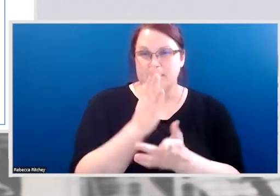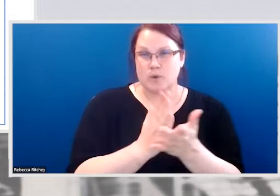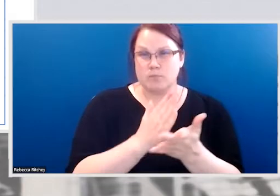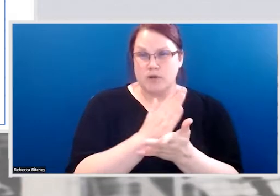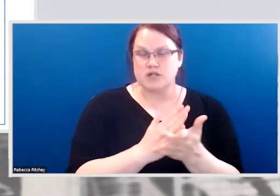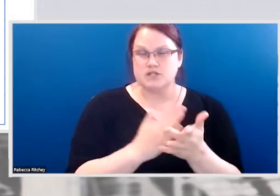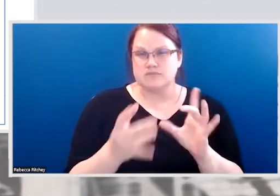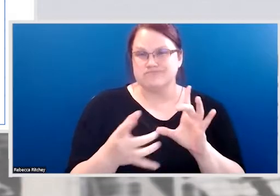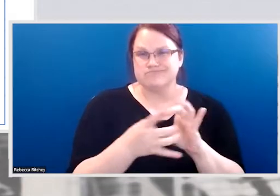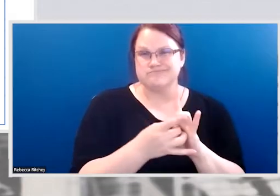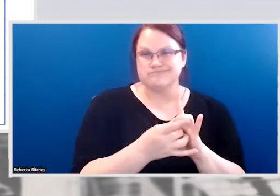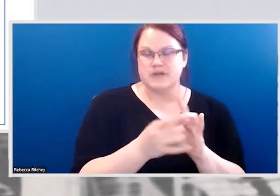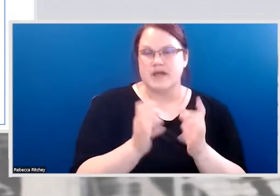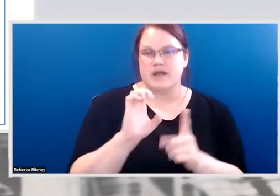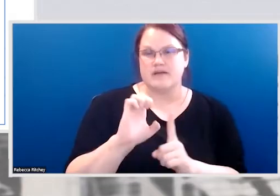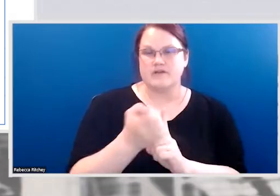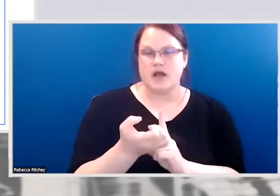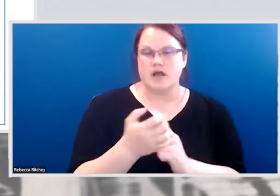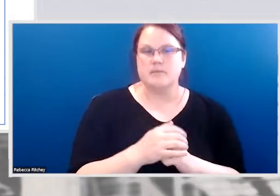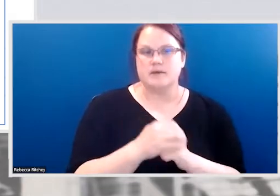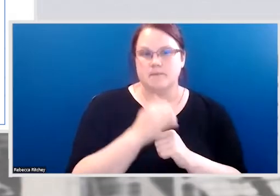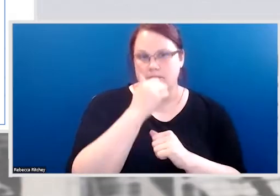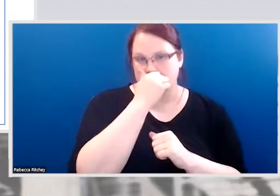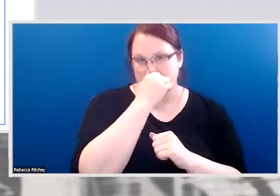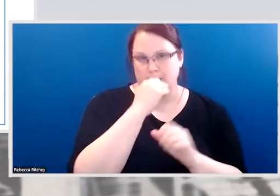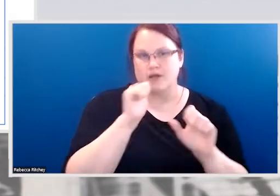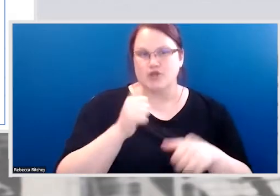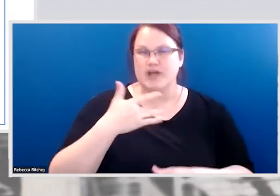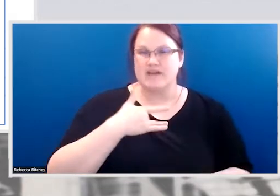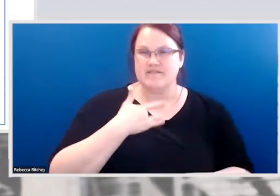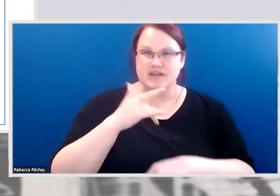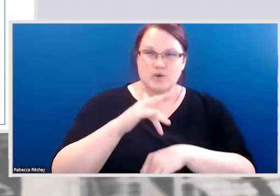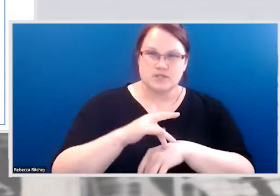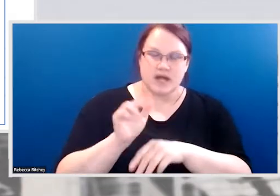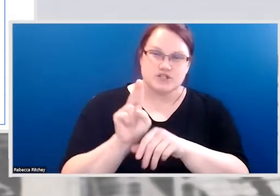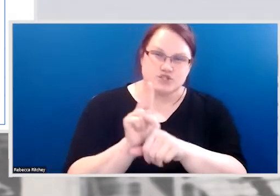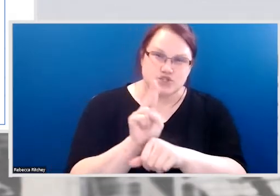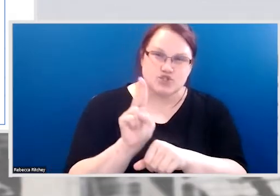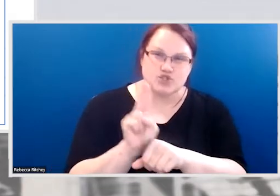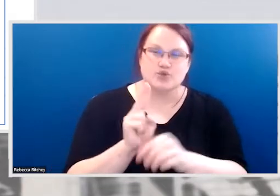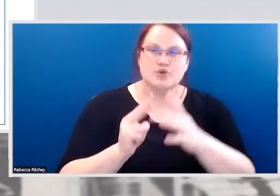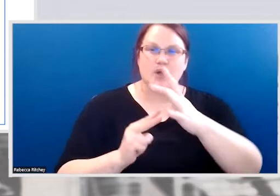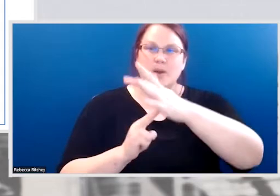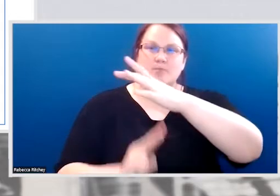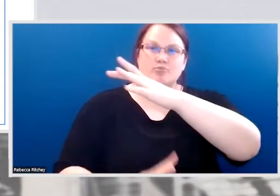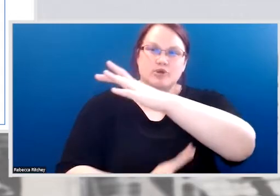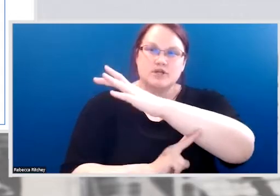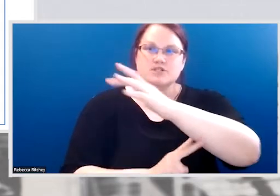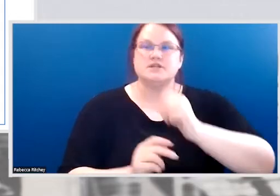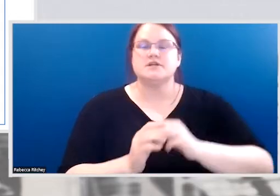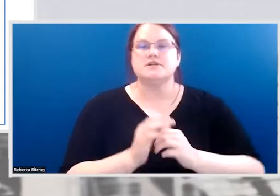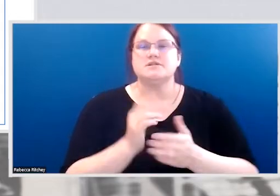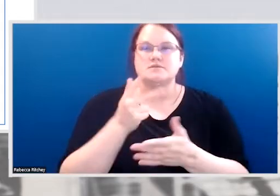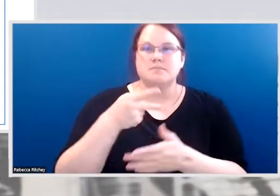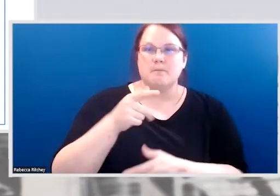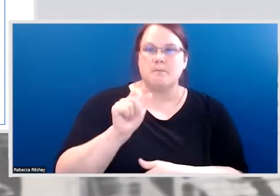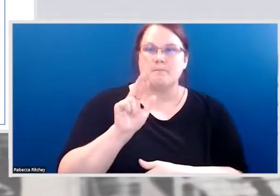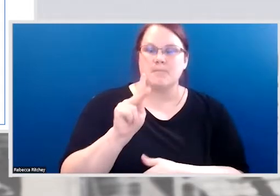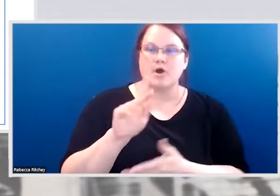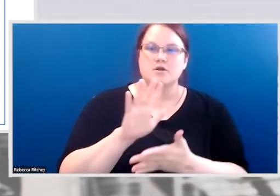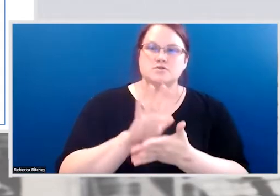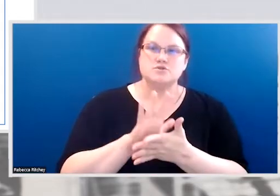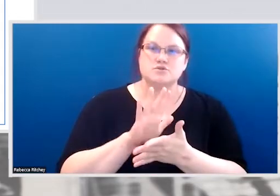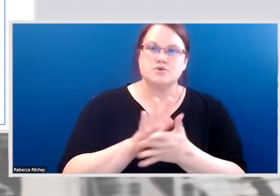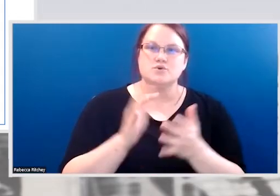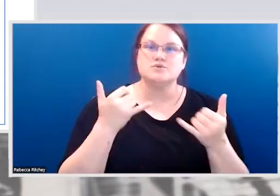built environment. It's things out that you can feel and touch and utilize, bridges, ball fields, parks, pools, playgrounds,